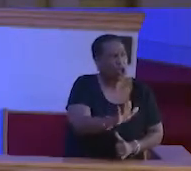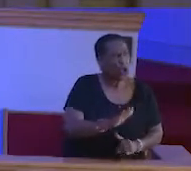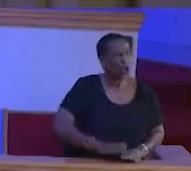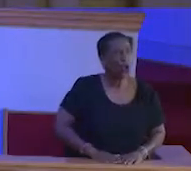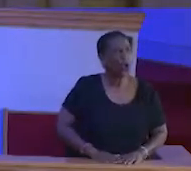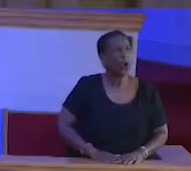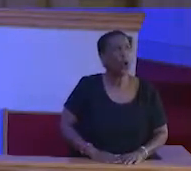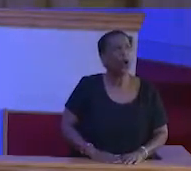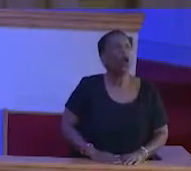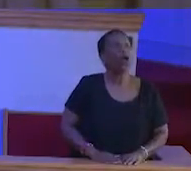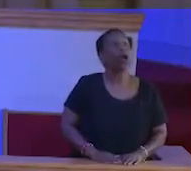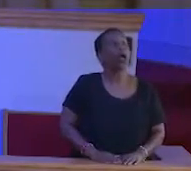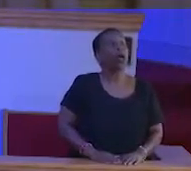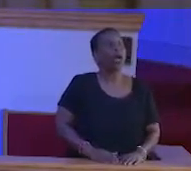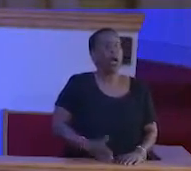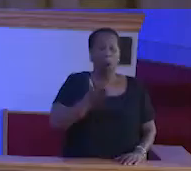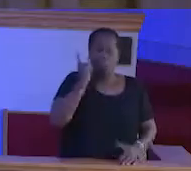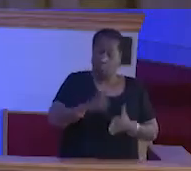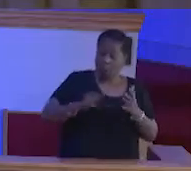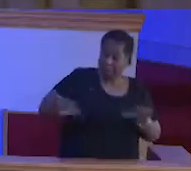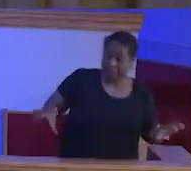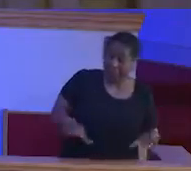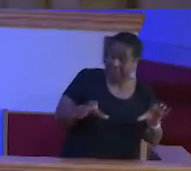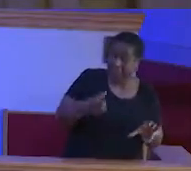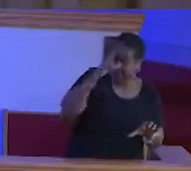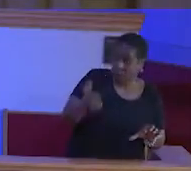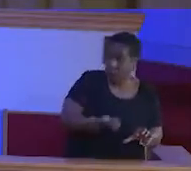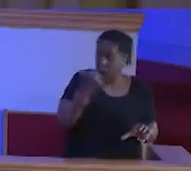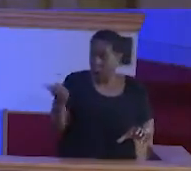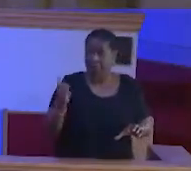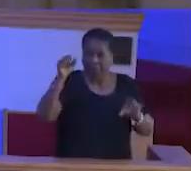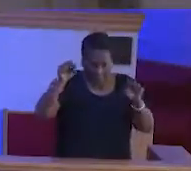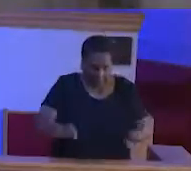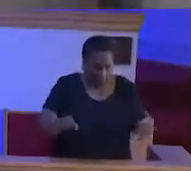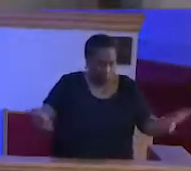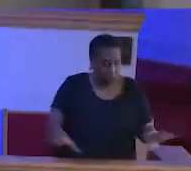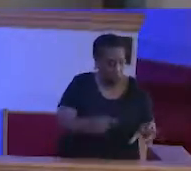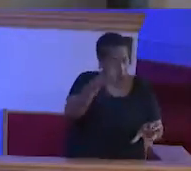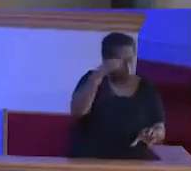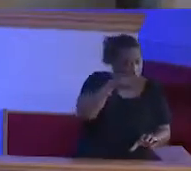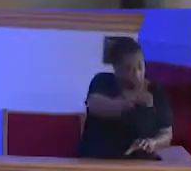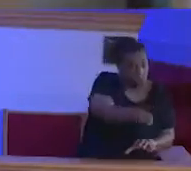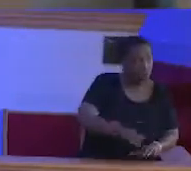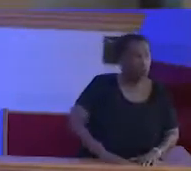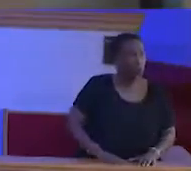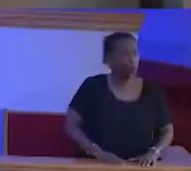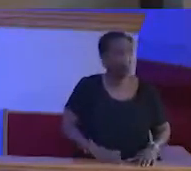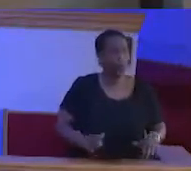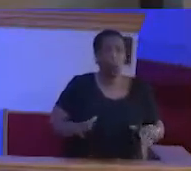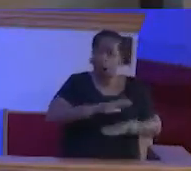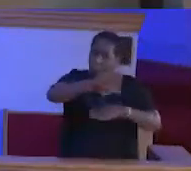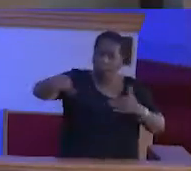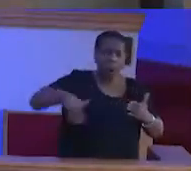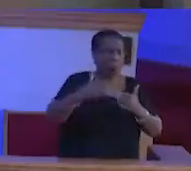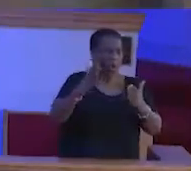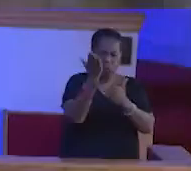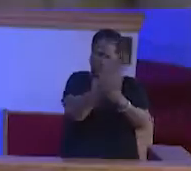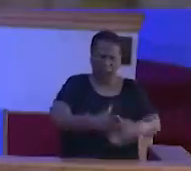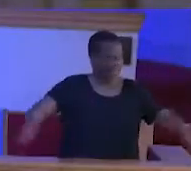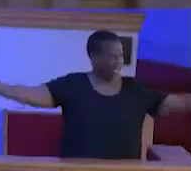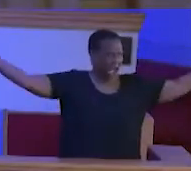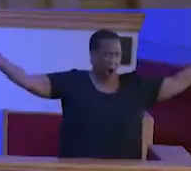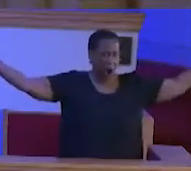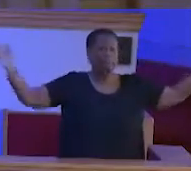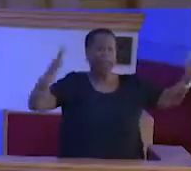do, what he's done for others. He'll do for you with arms wide open. He'll